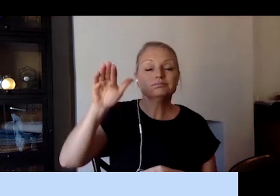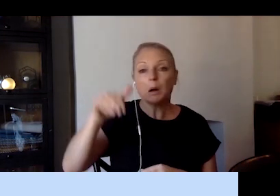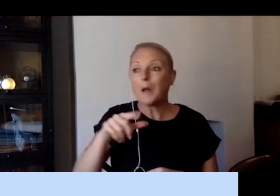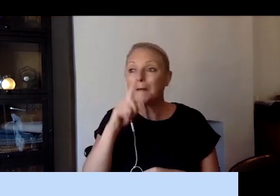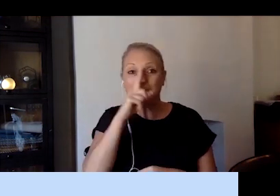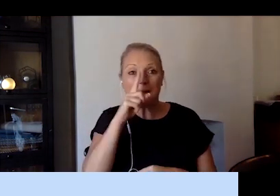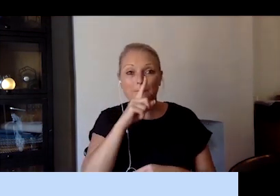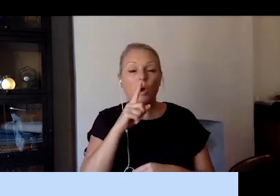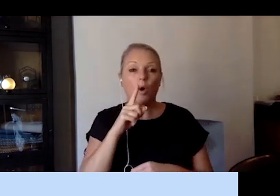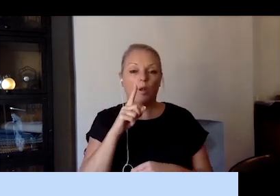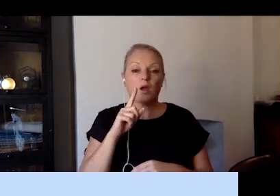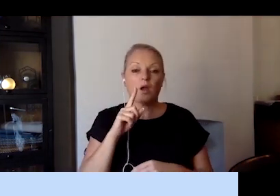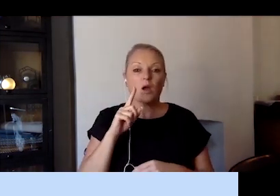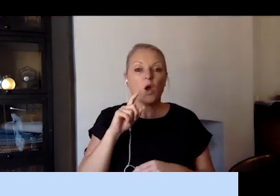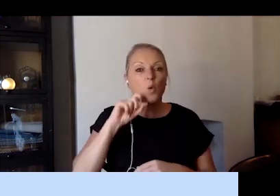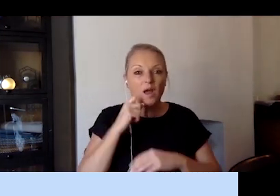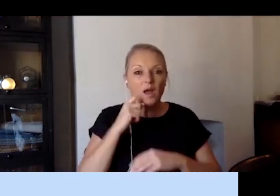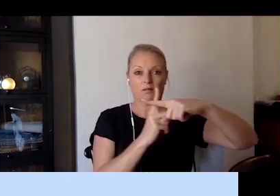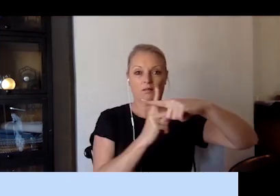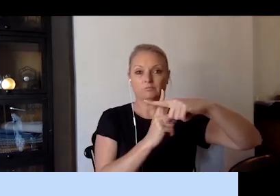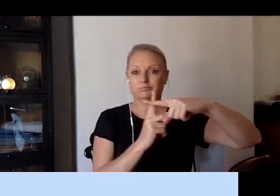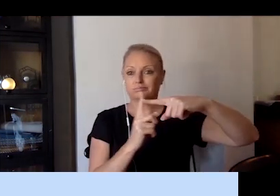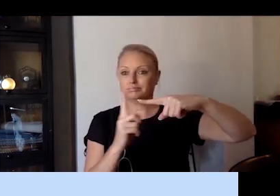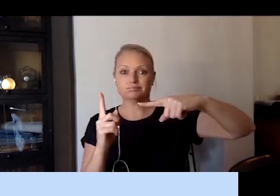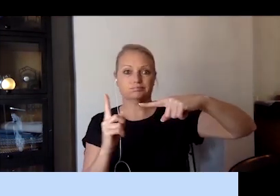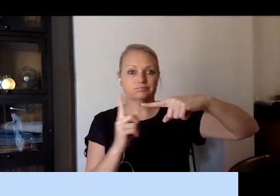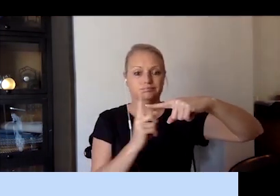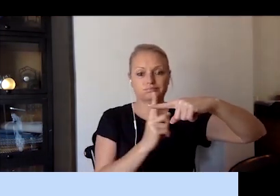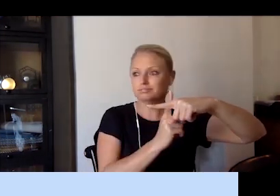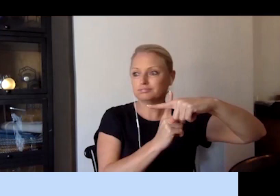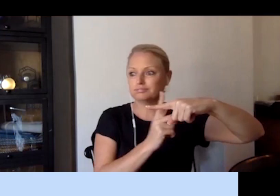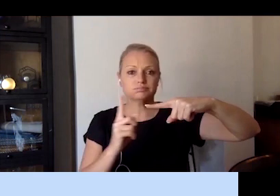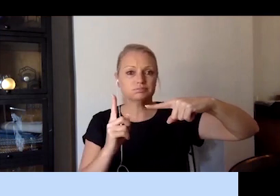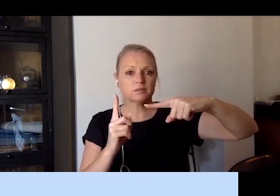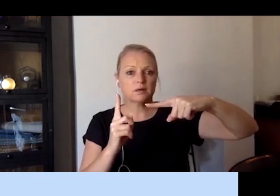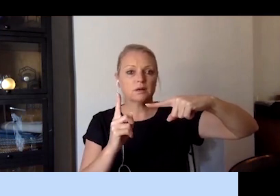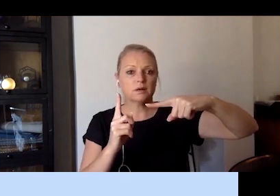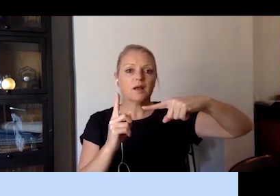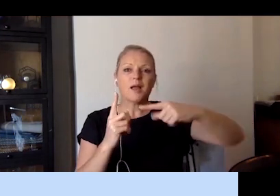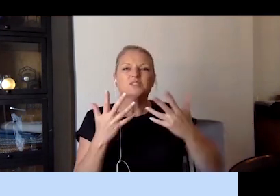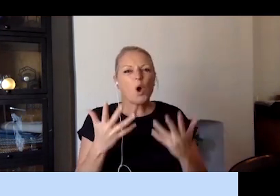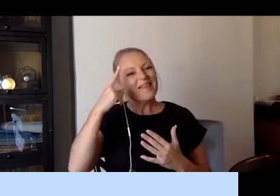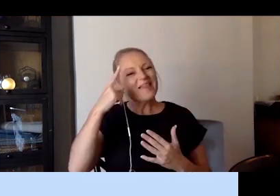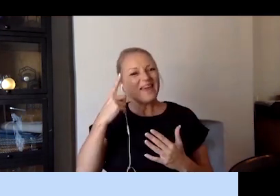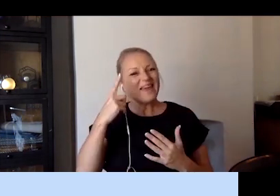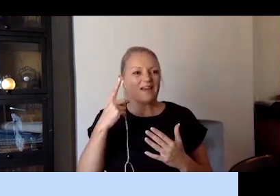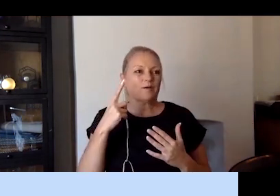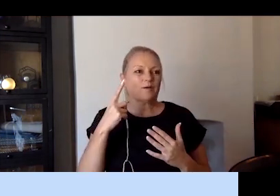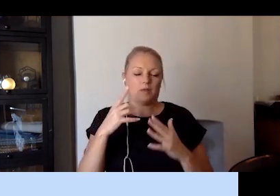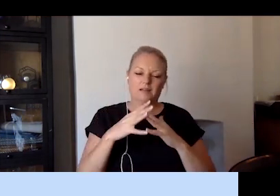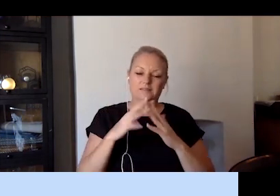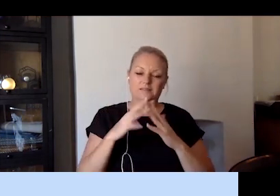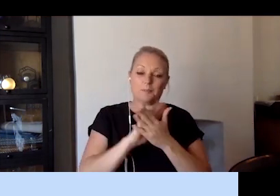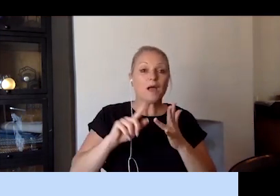World Health Organization definition of mental health, there is that expectation of some normal stress. And this could be any kind of